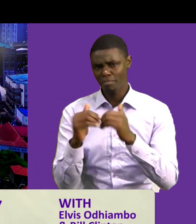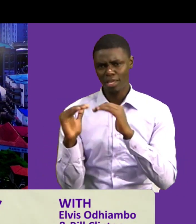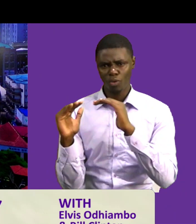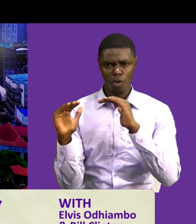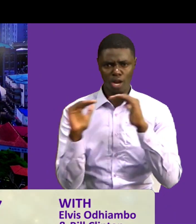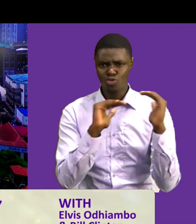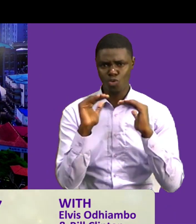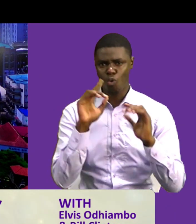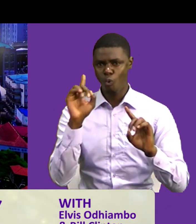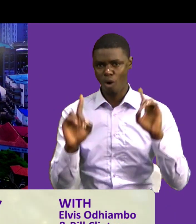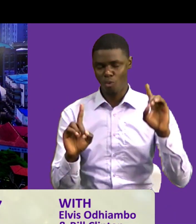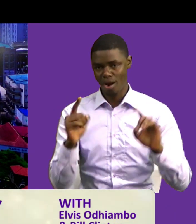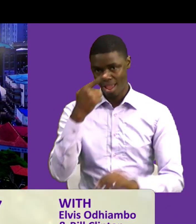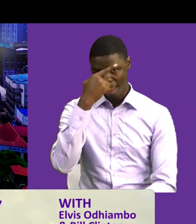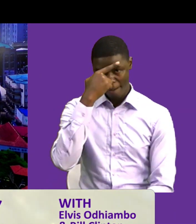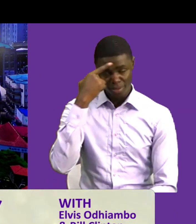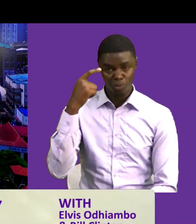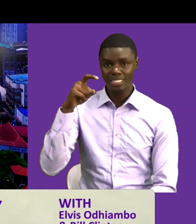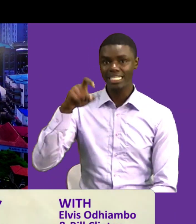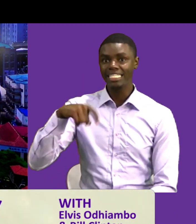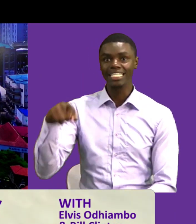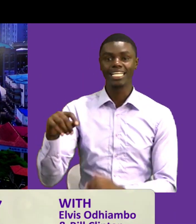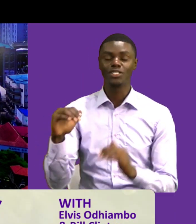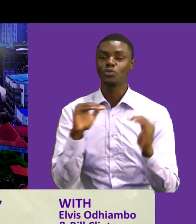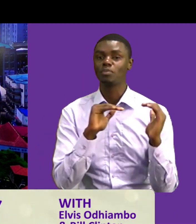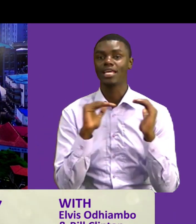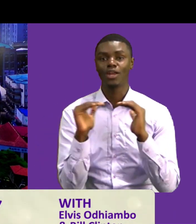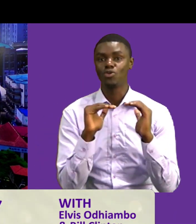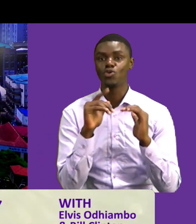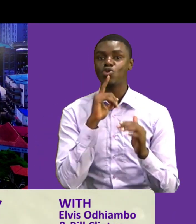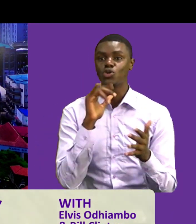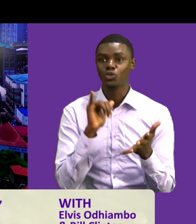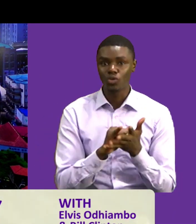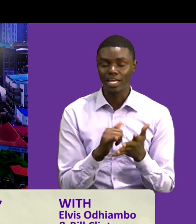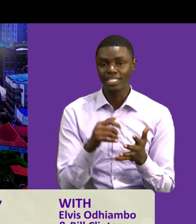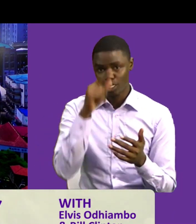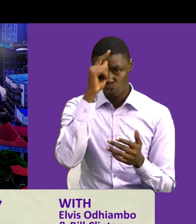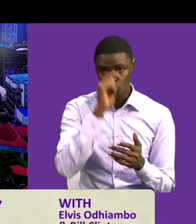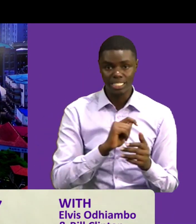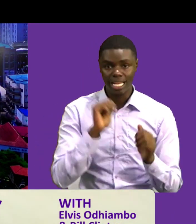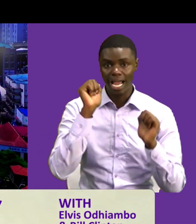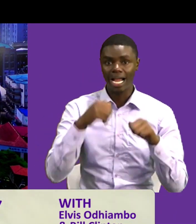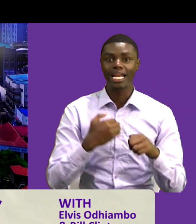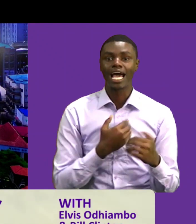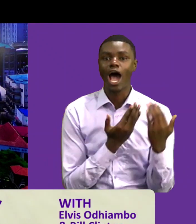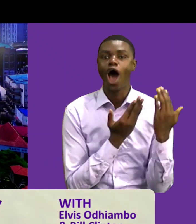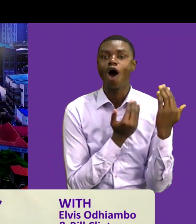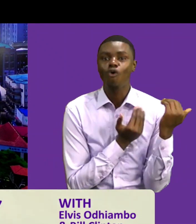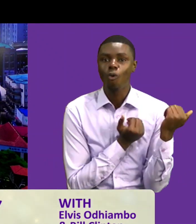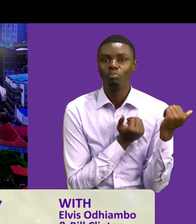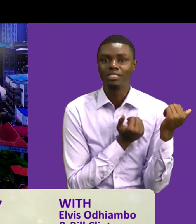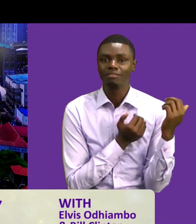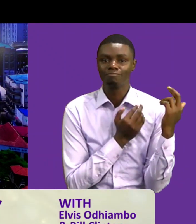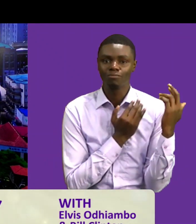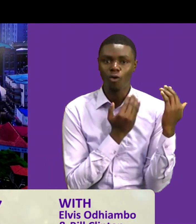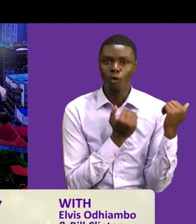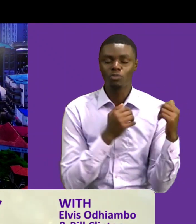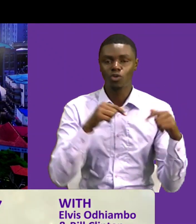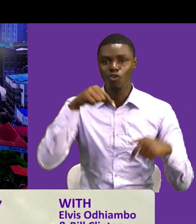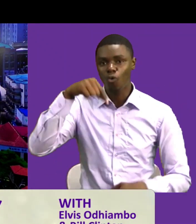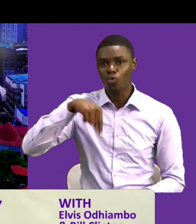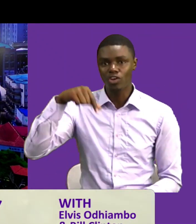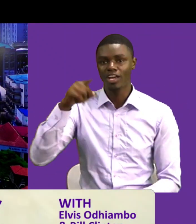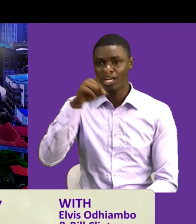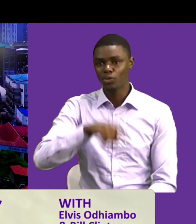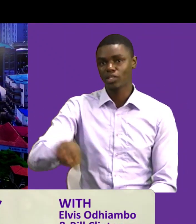draw just because it needed to be a draw, so that at least Tunisia can have hopes of at least qualifying to the